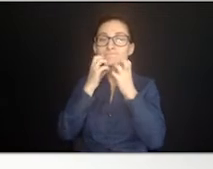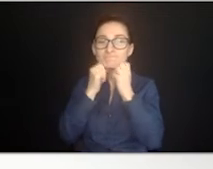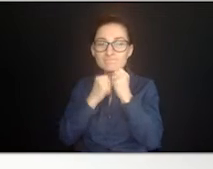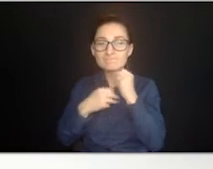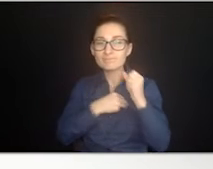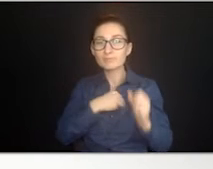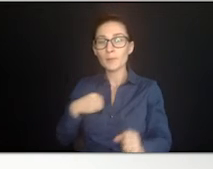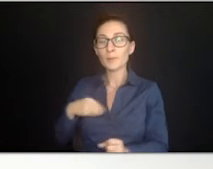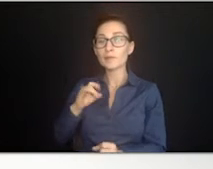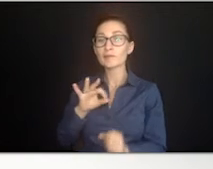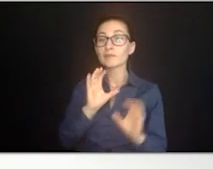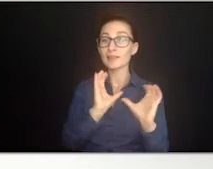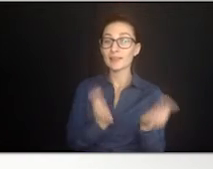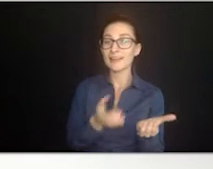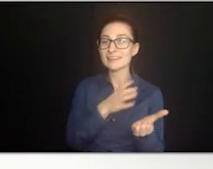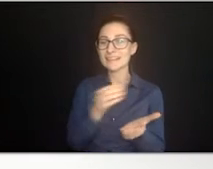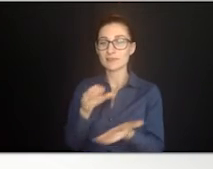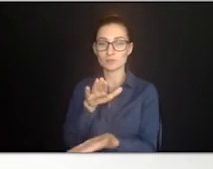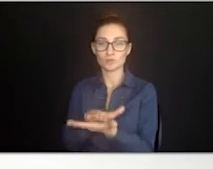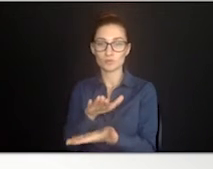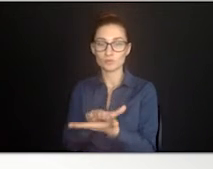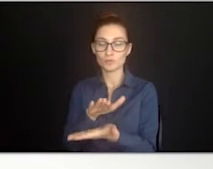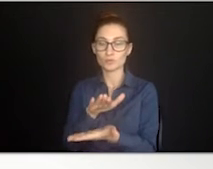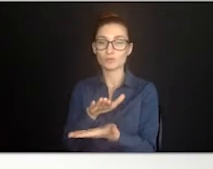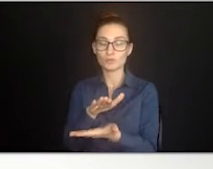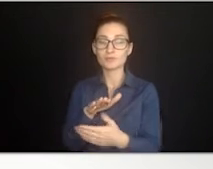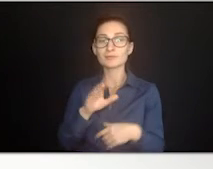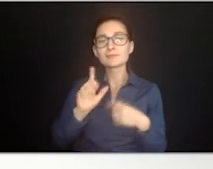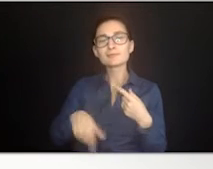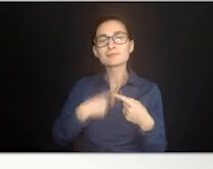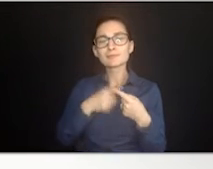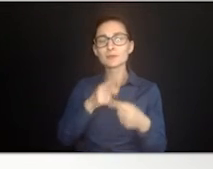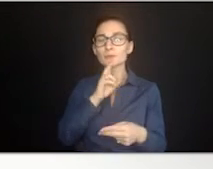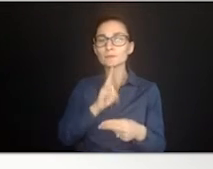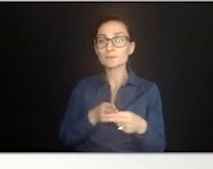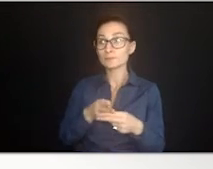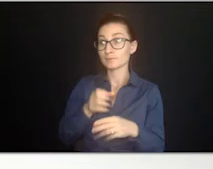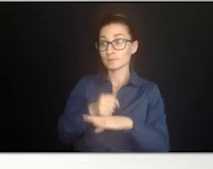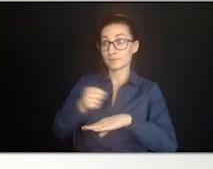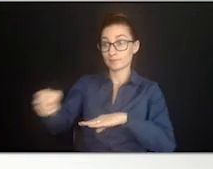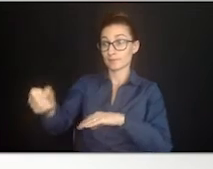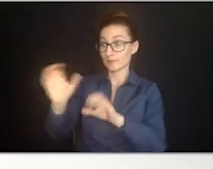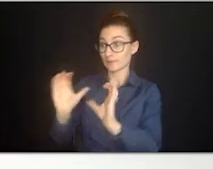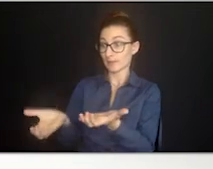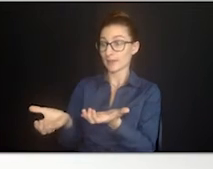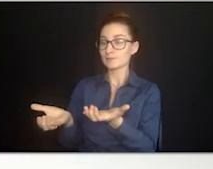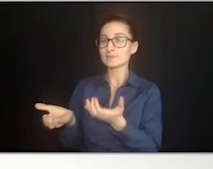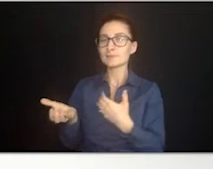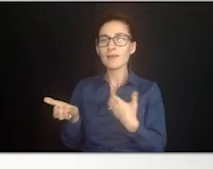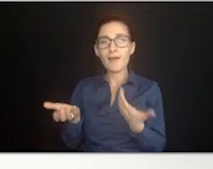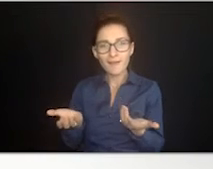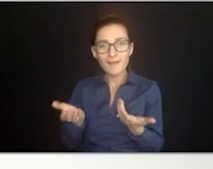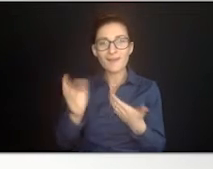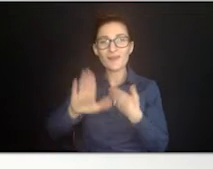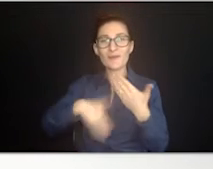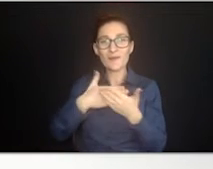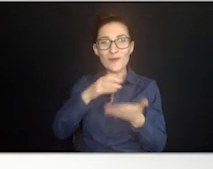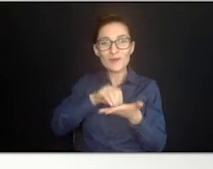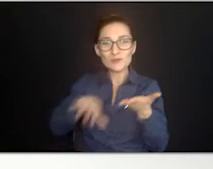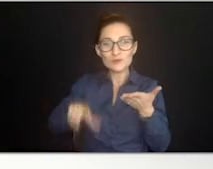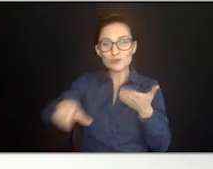the school and the class. So when you talk about students with being in classes, like the homeroom class should know that